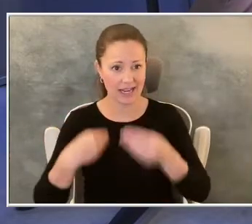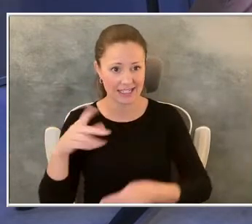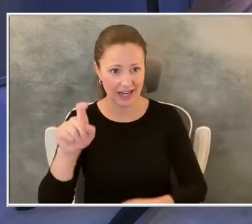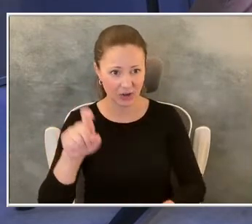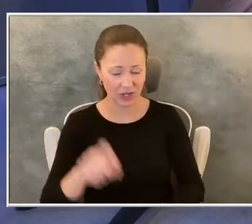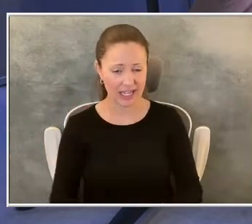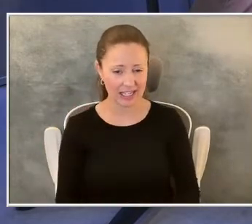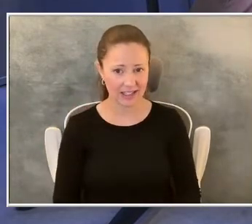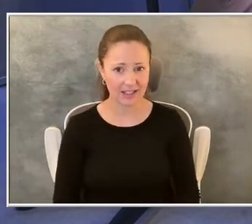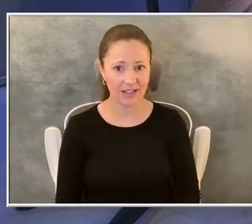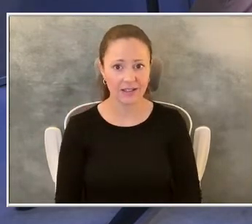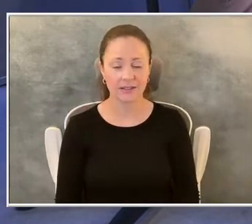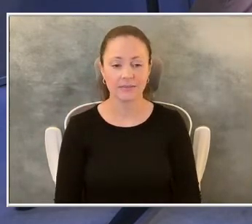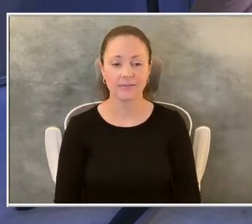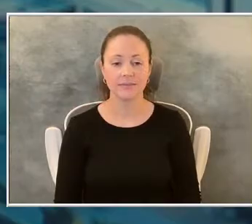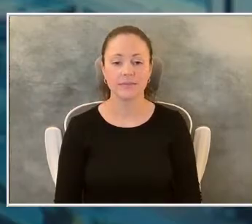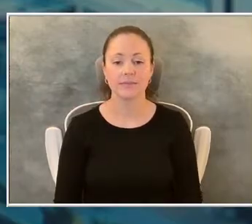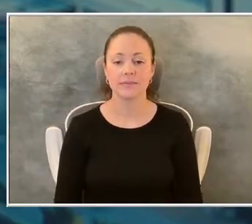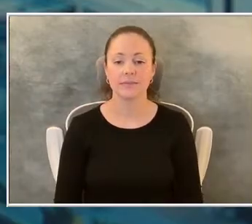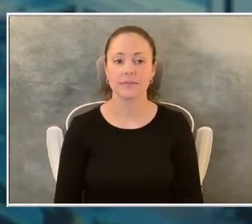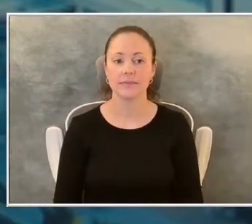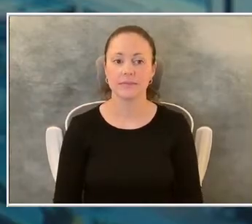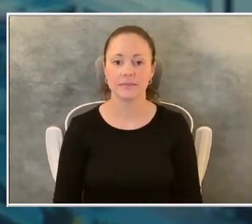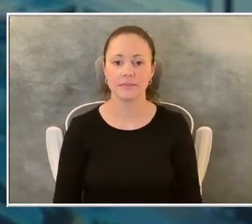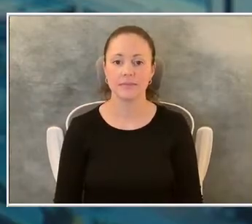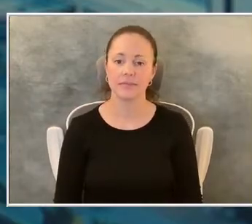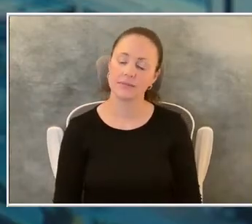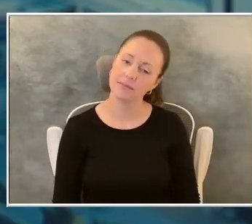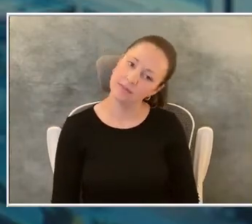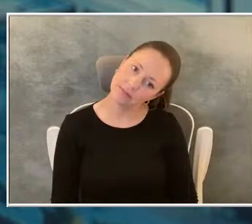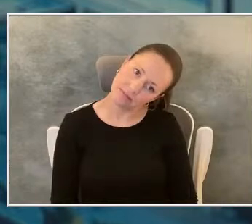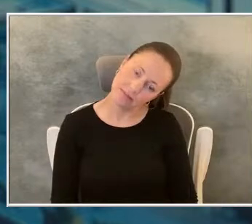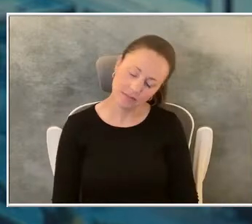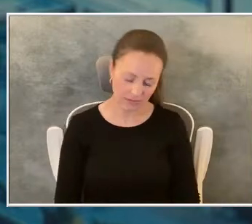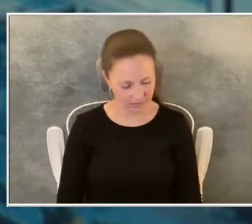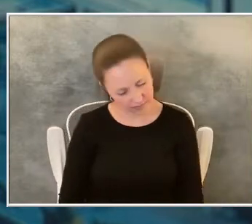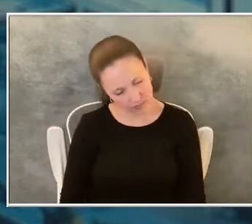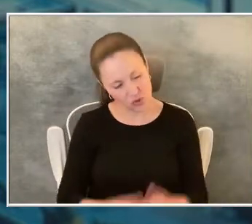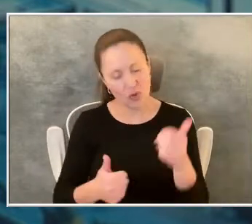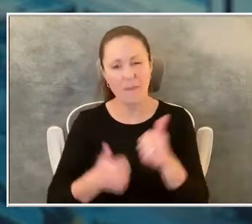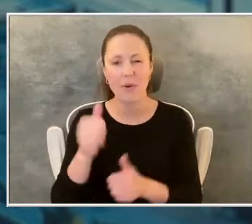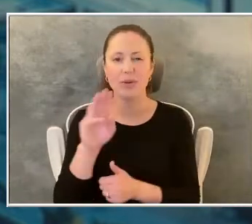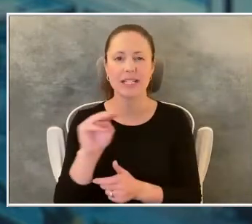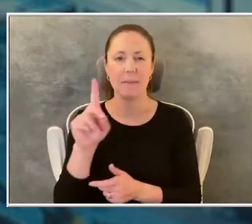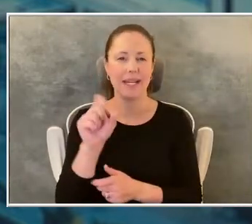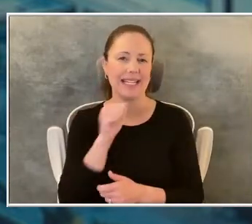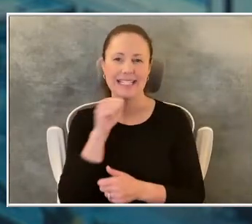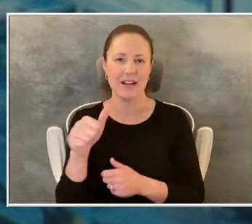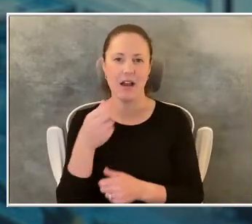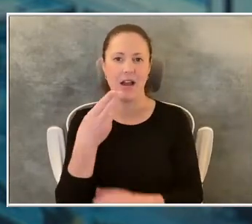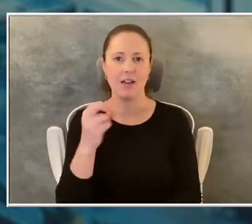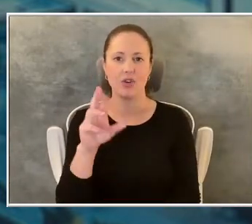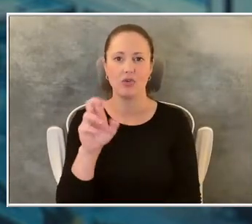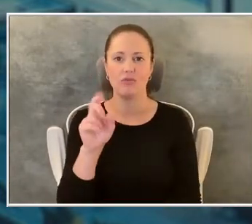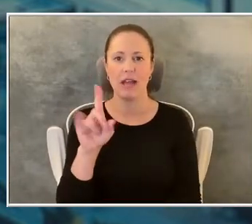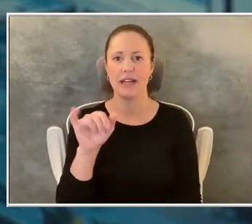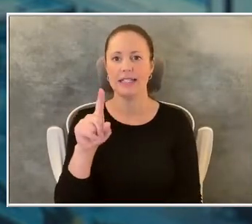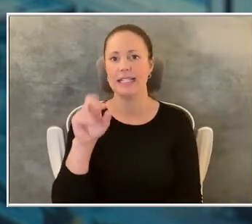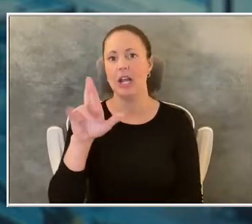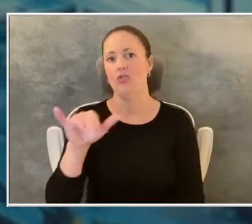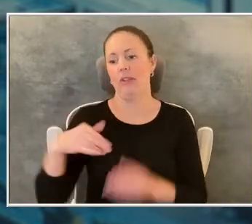So most of the MDS is not hereditary. However, up to 10% patients can